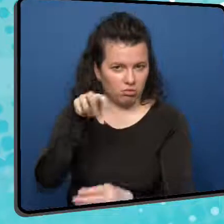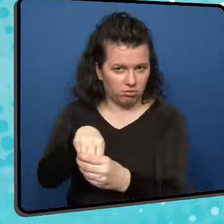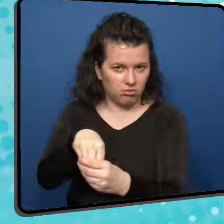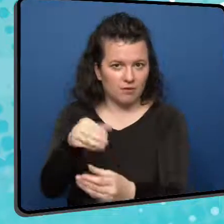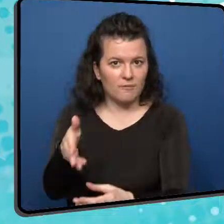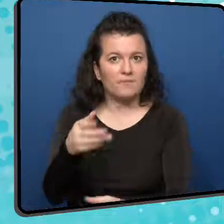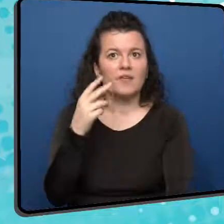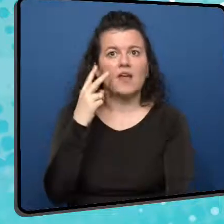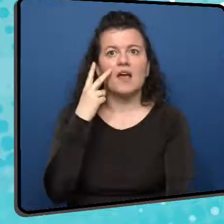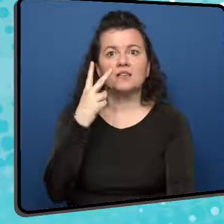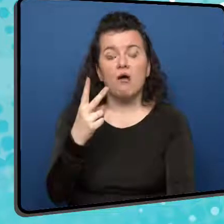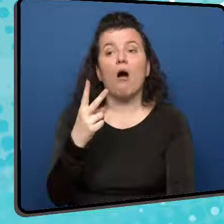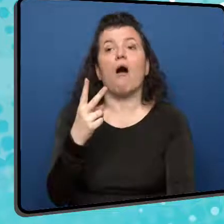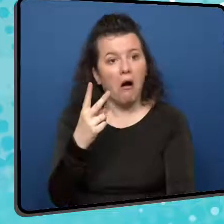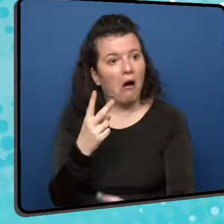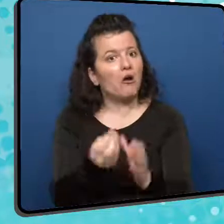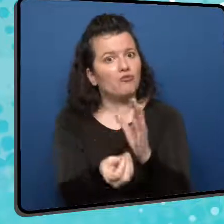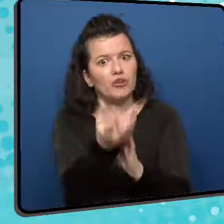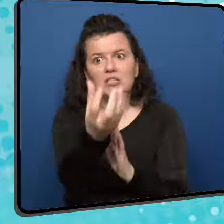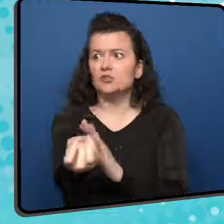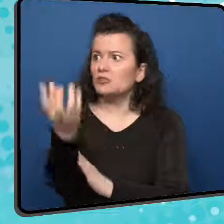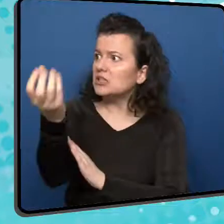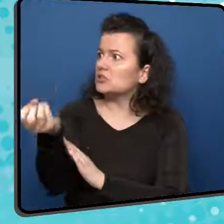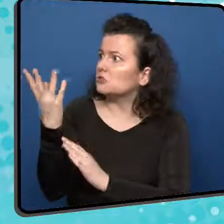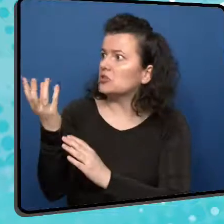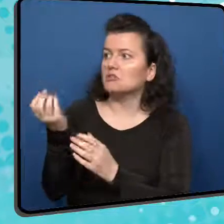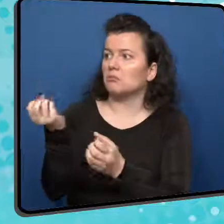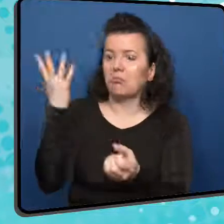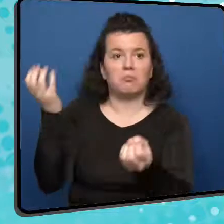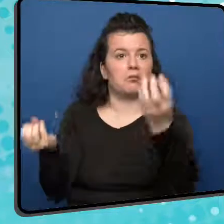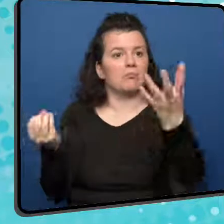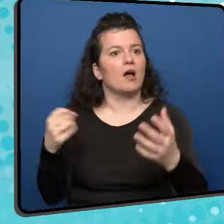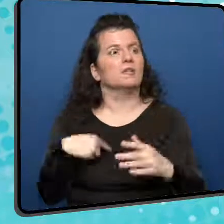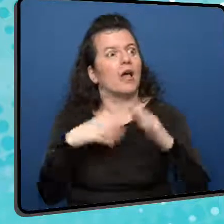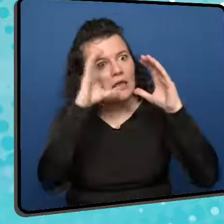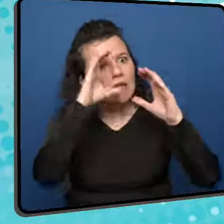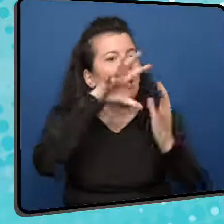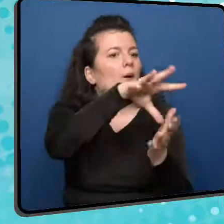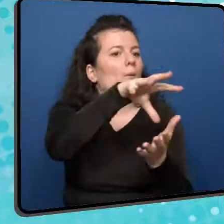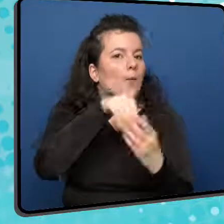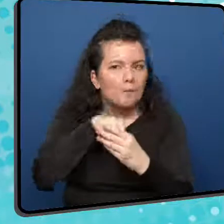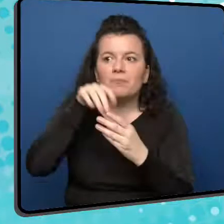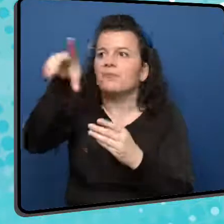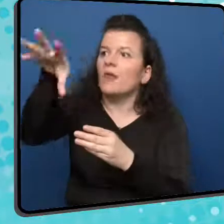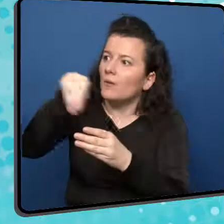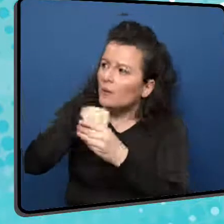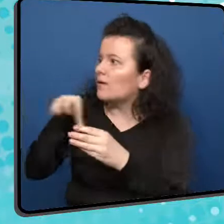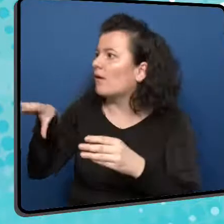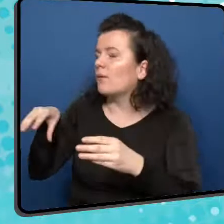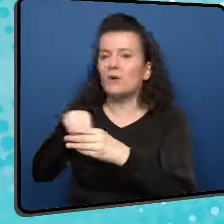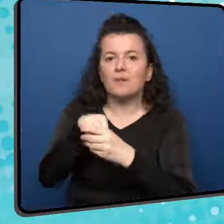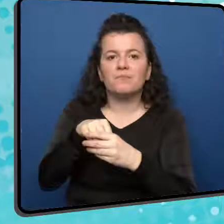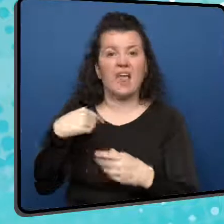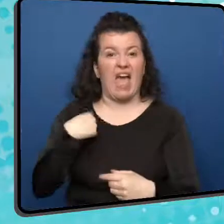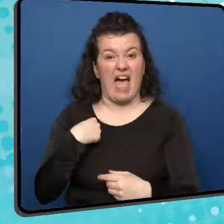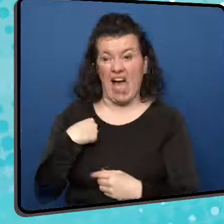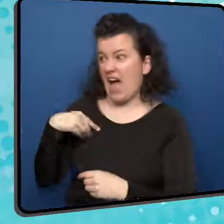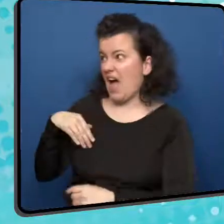plenty of resources which are scattered here and there, and then I, along with some other Microsoft